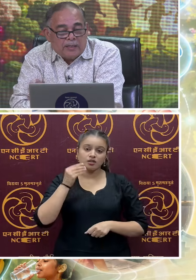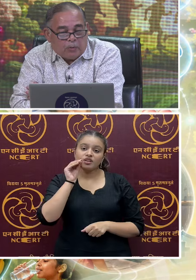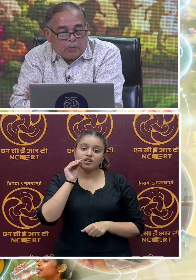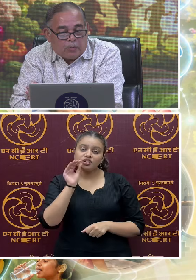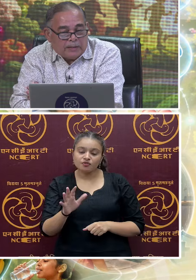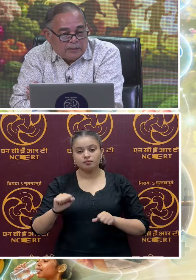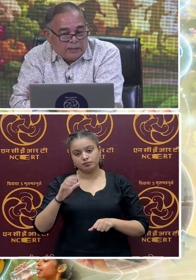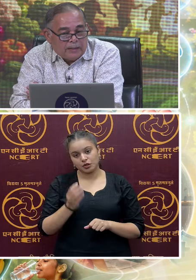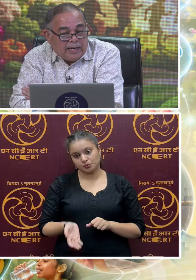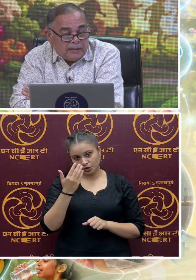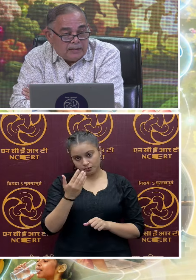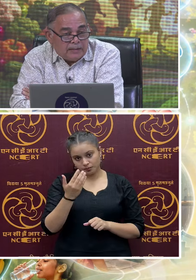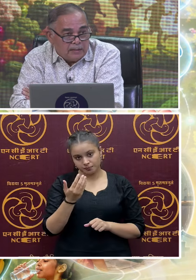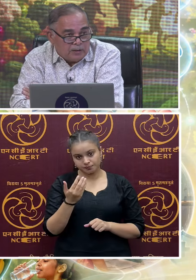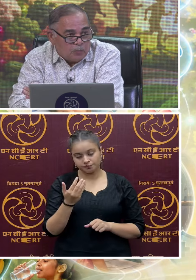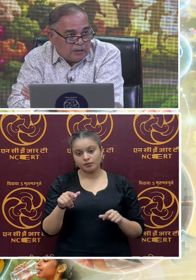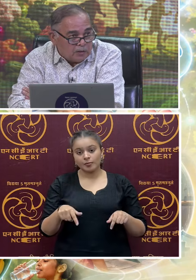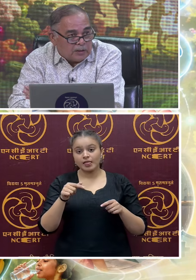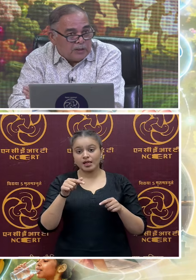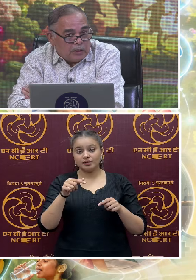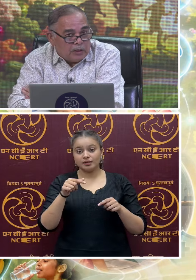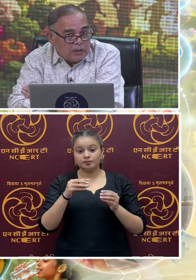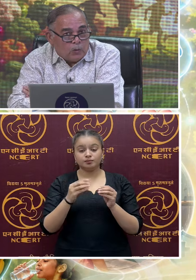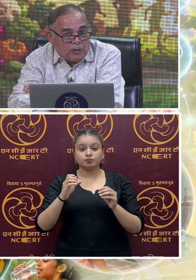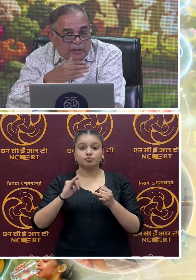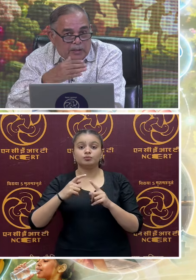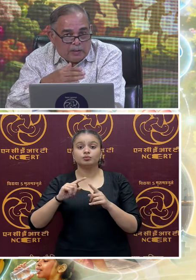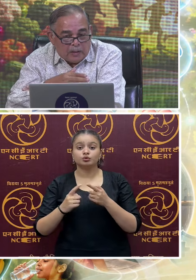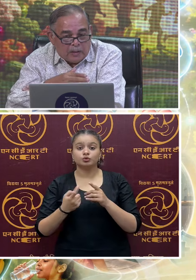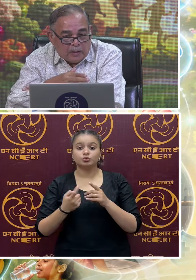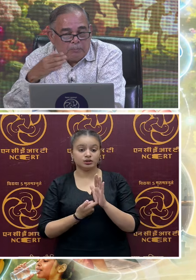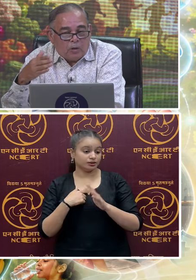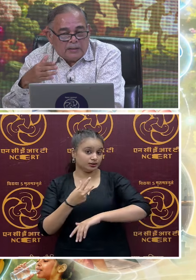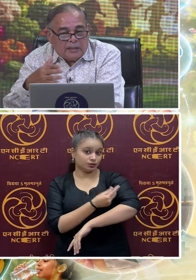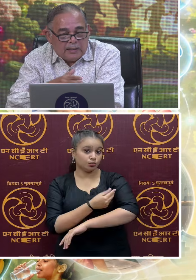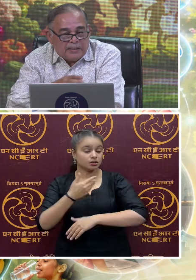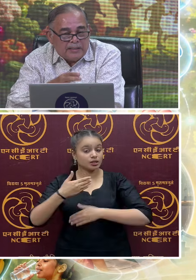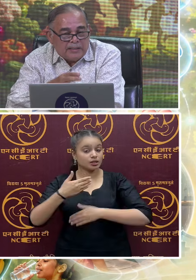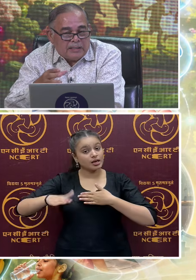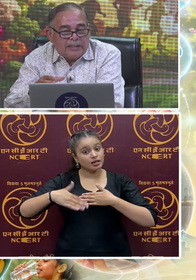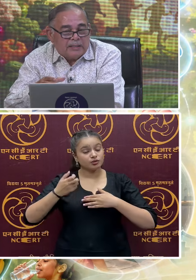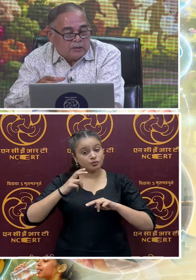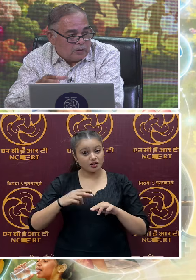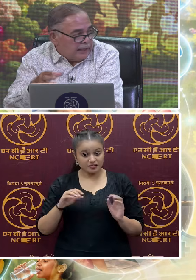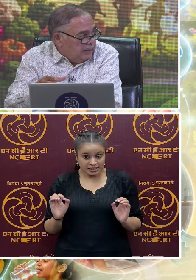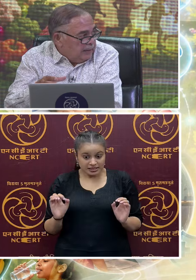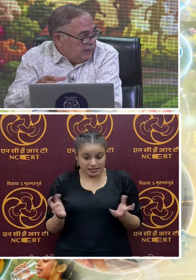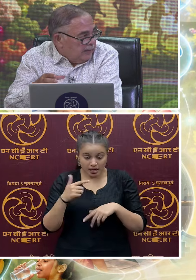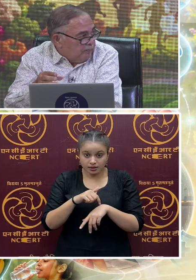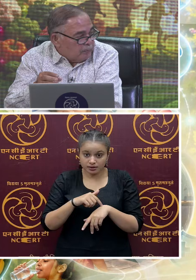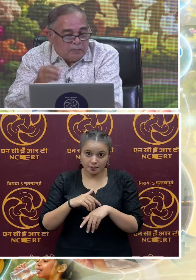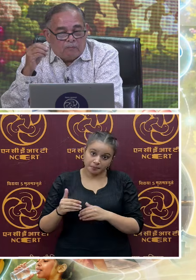is very important, and these booster doses continue even beyond the initial years of the